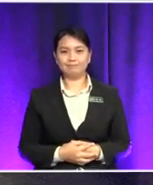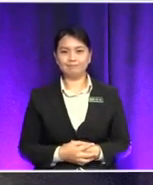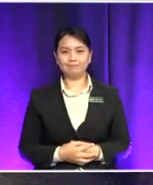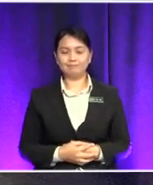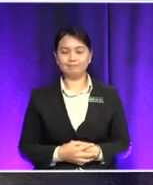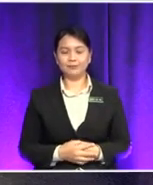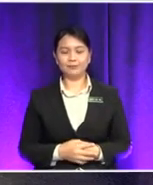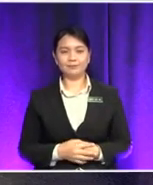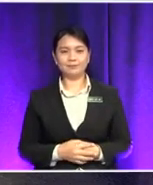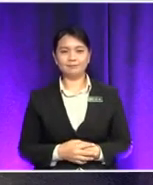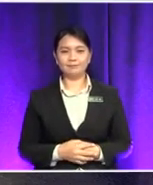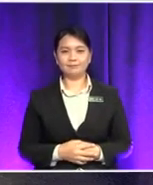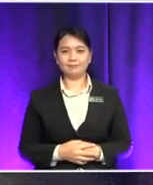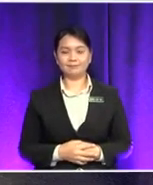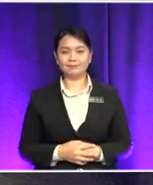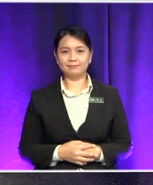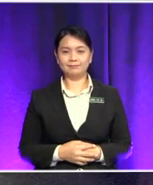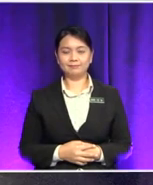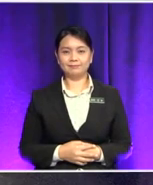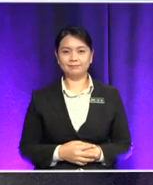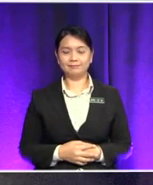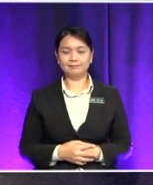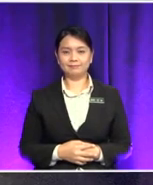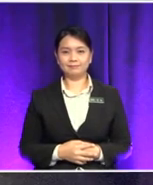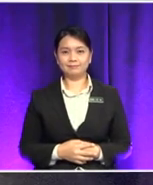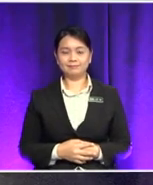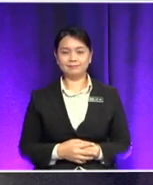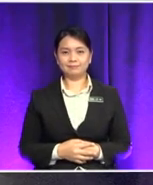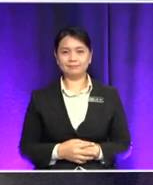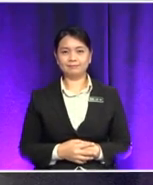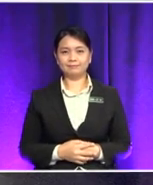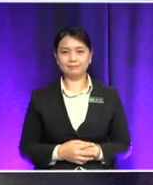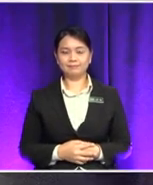opinion. Okay. Job. The second one. Who wants to try next?